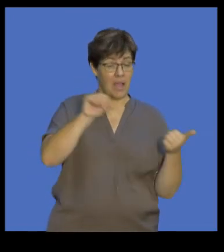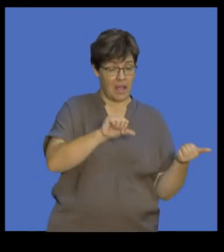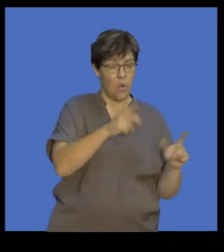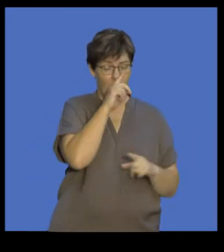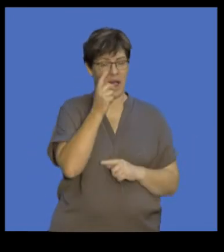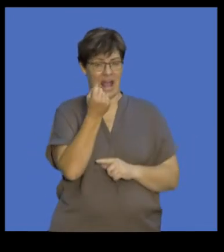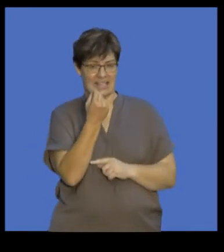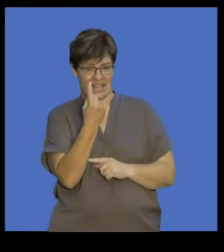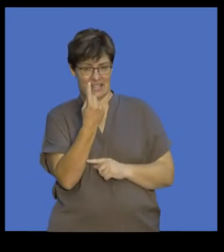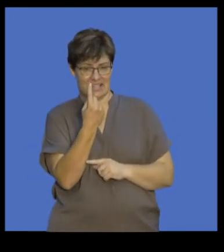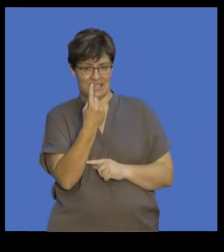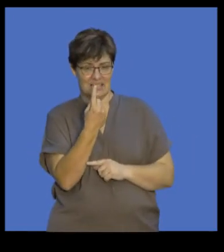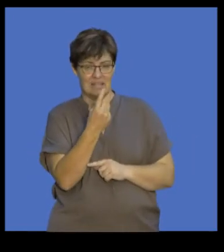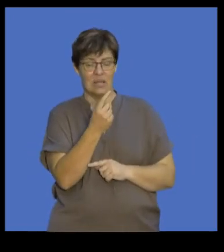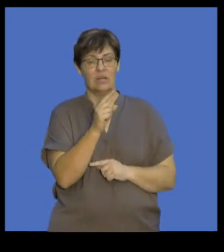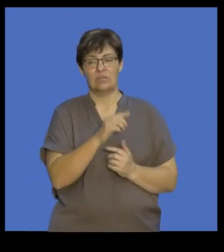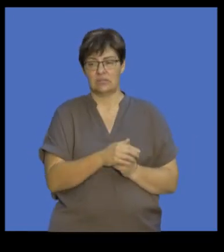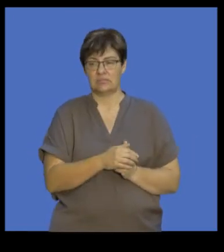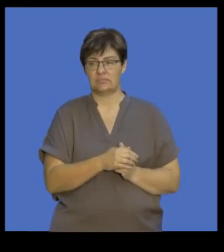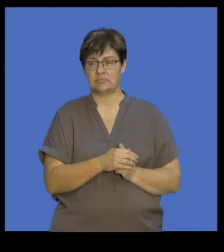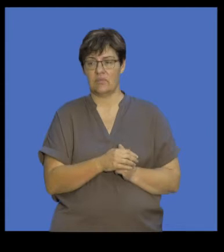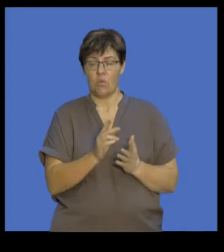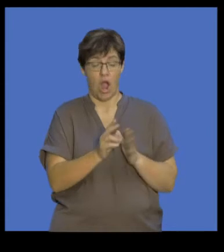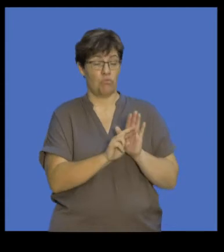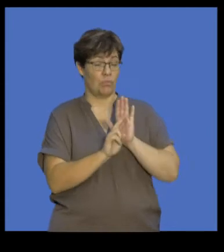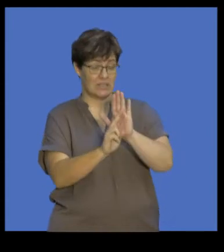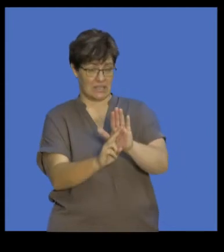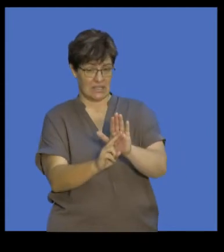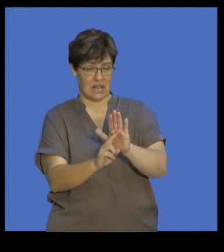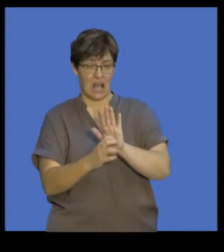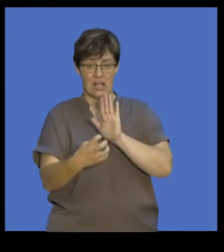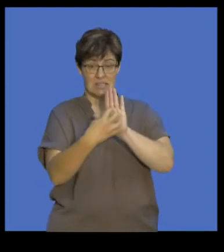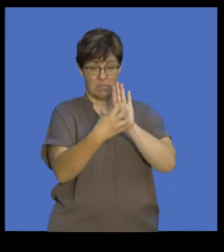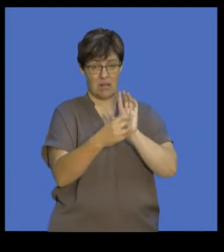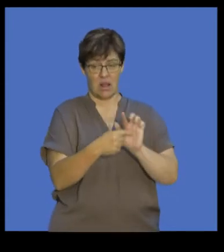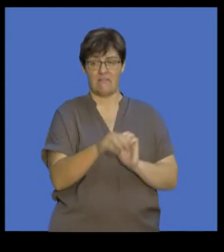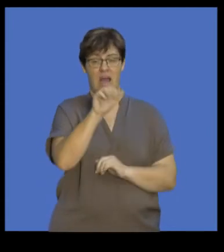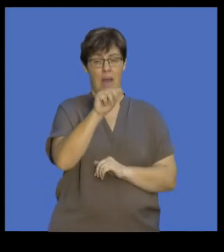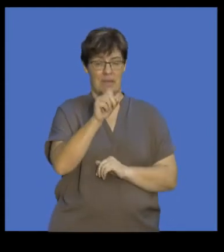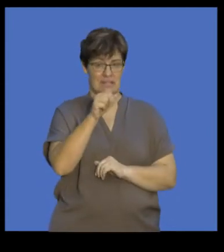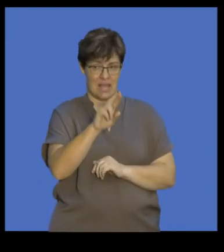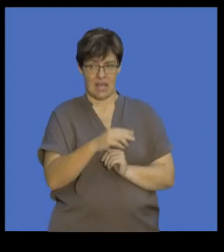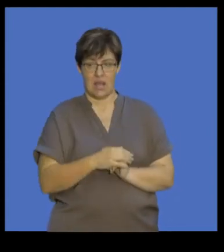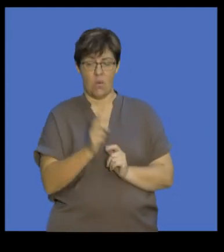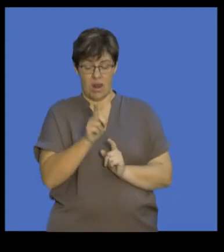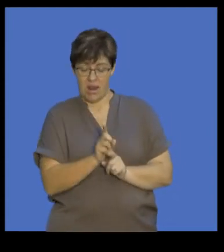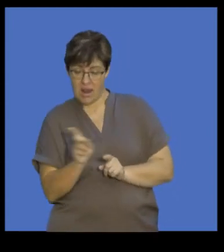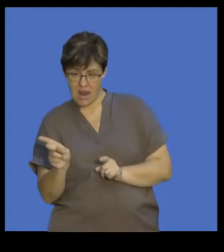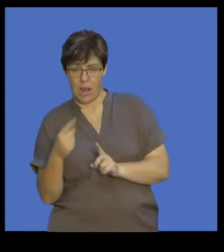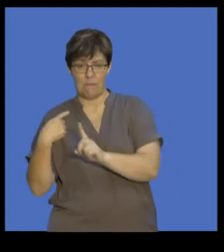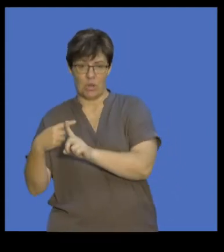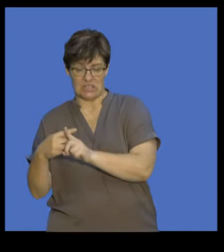that the 2 ends of the ammeter, because even if we represent it symbolically, we've got an ammeter, one end is connected